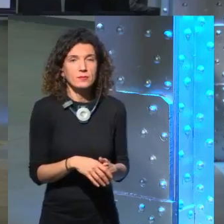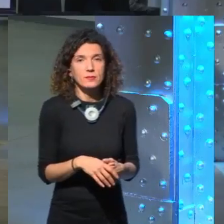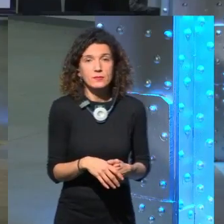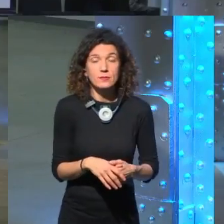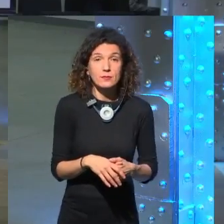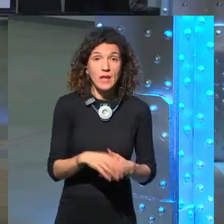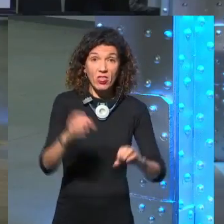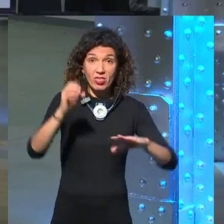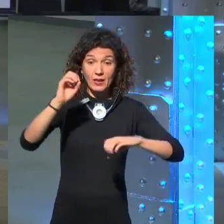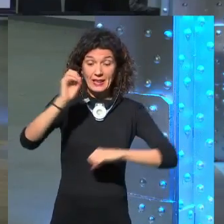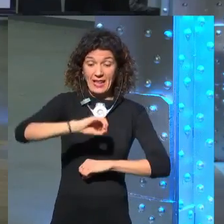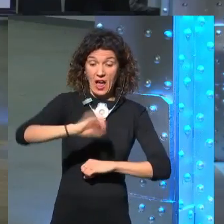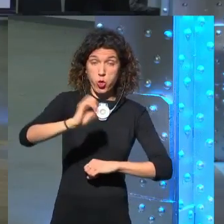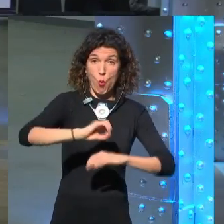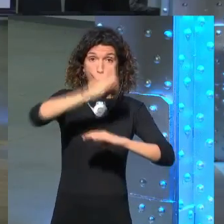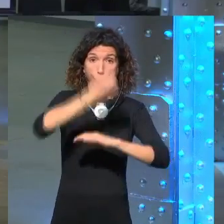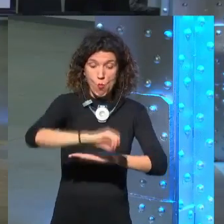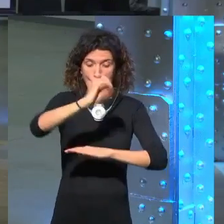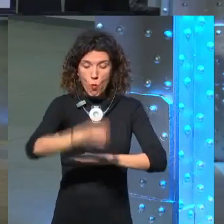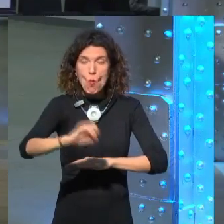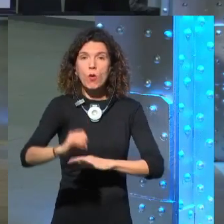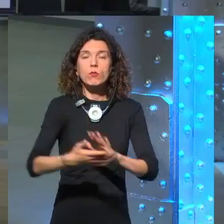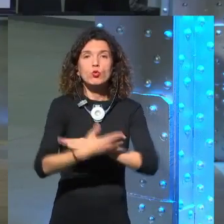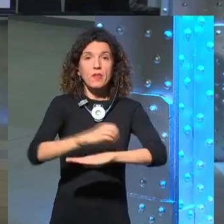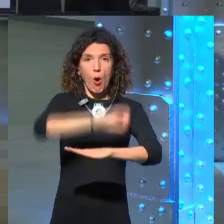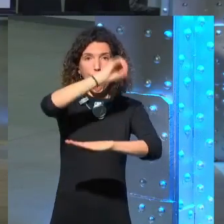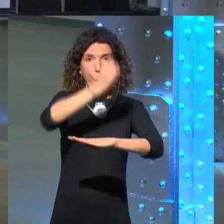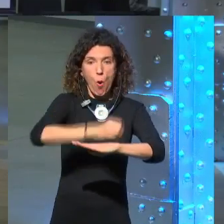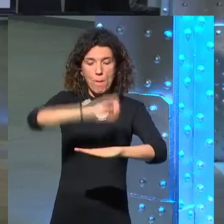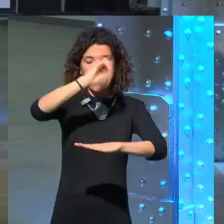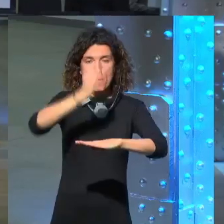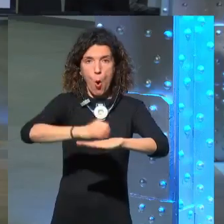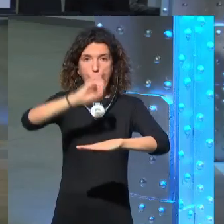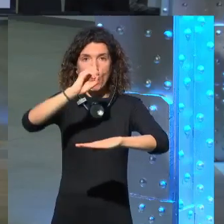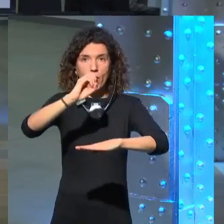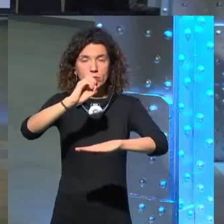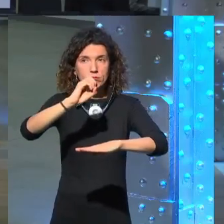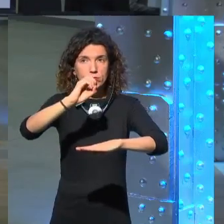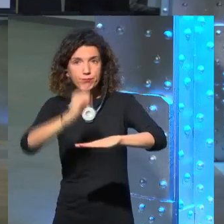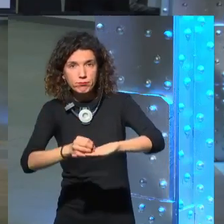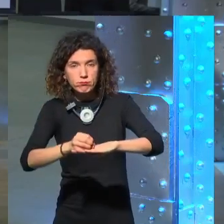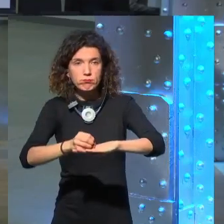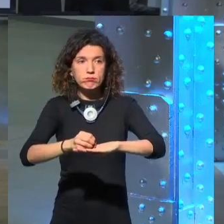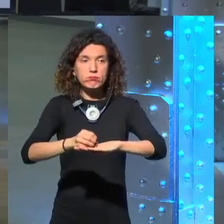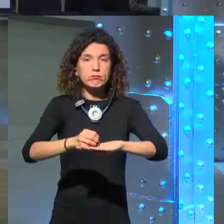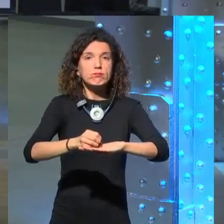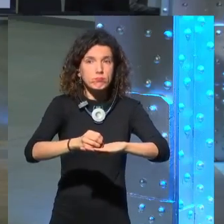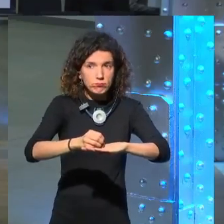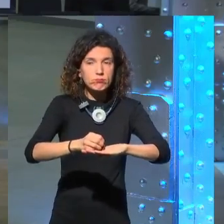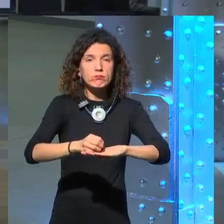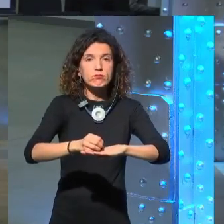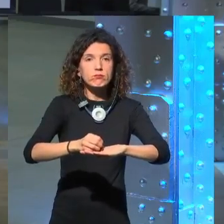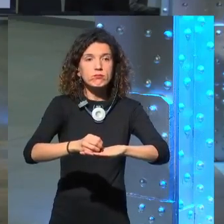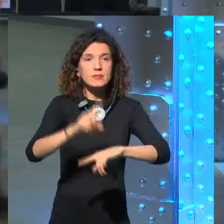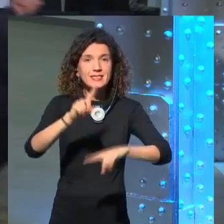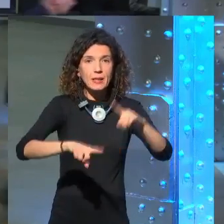these tables lands on the face which is face down on your hand when it leaves the dice's hand. Now we can